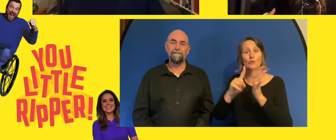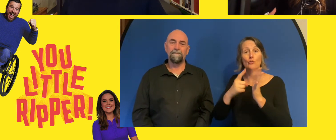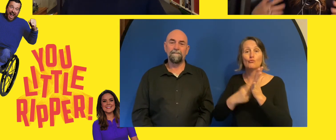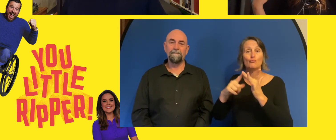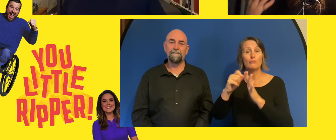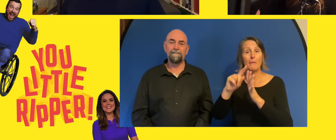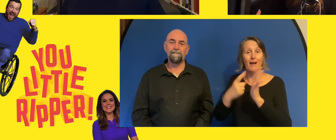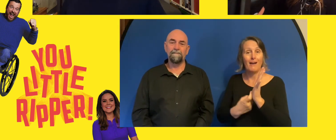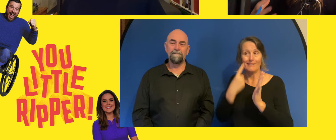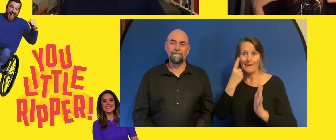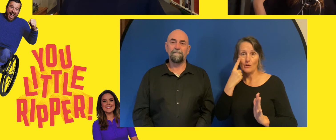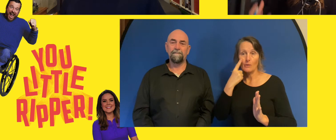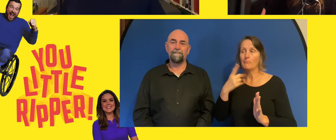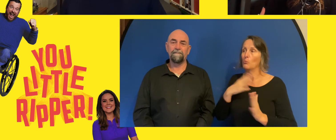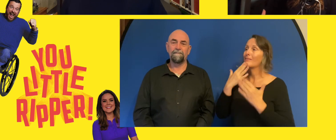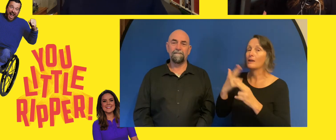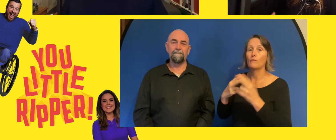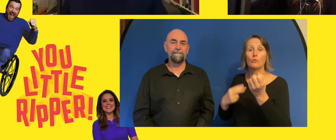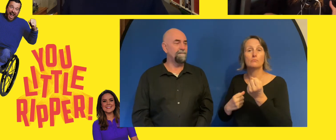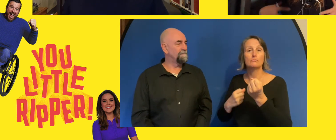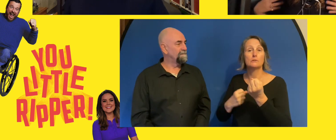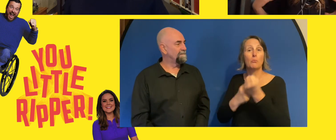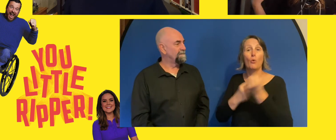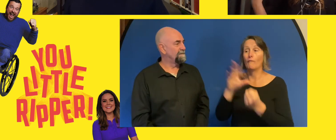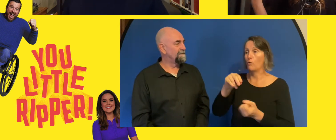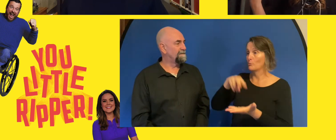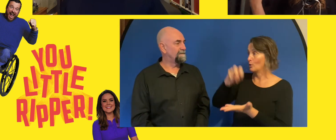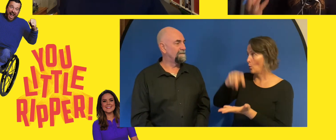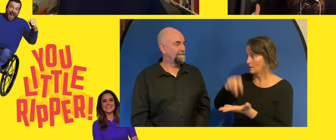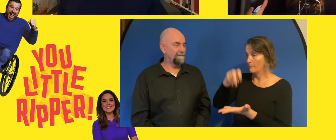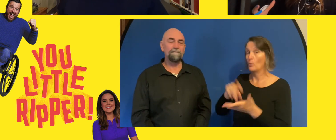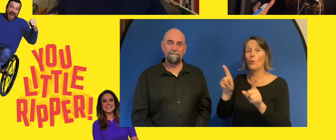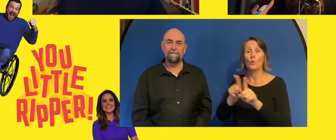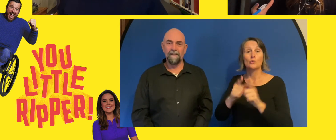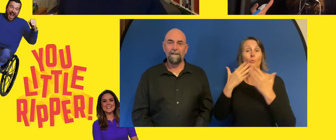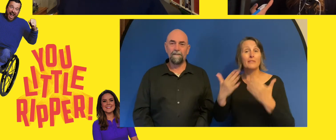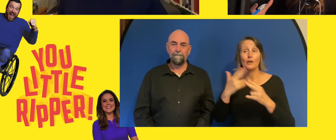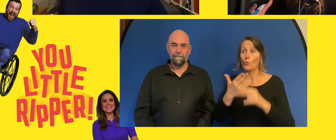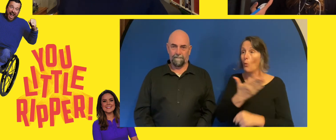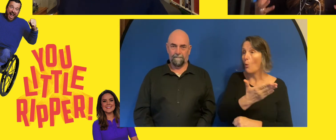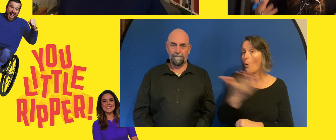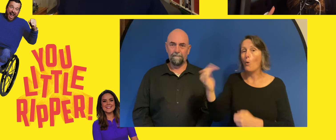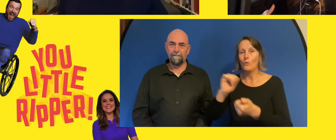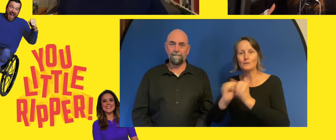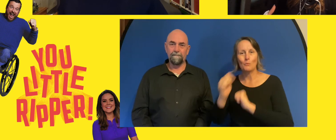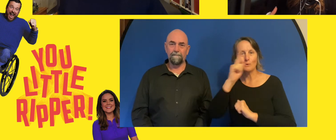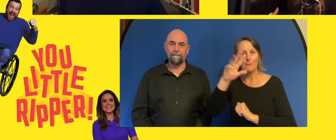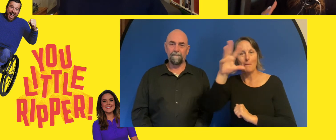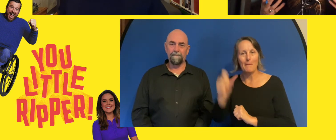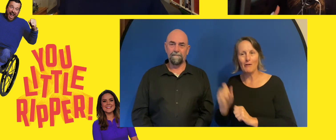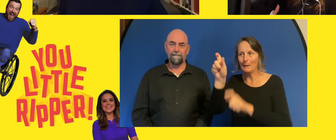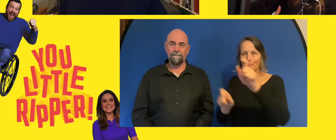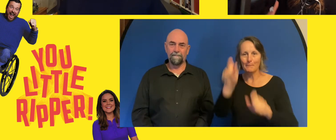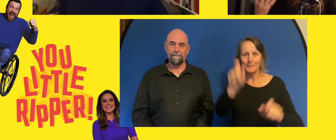this without Toyota. So we thank them very much. We also thank all of the Paralympians who have joined us on this series, and